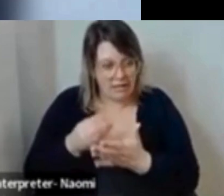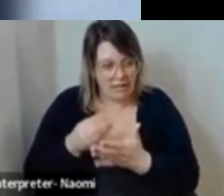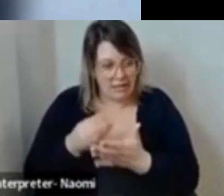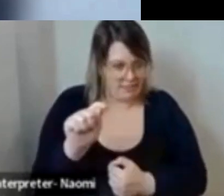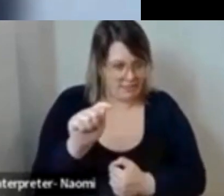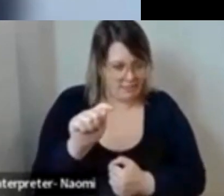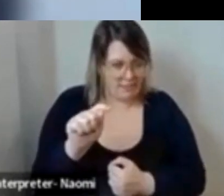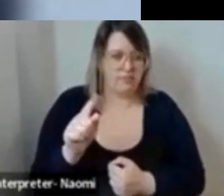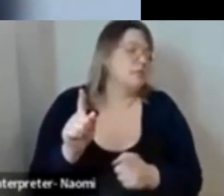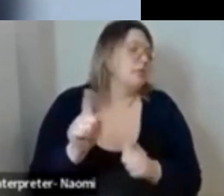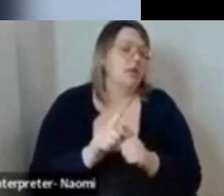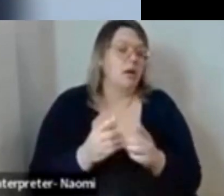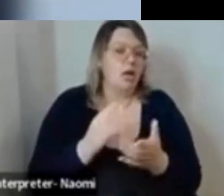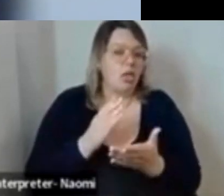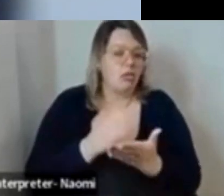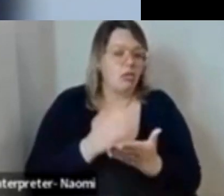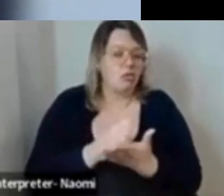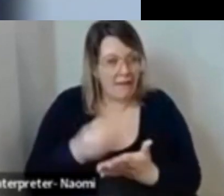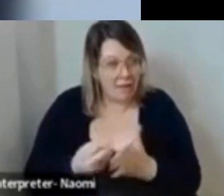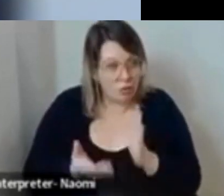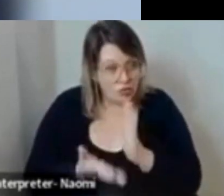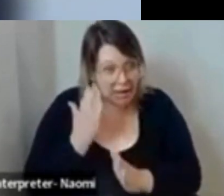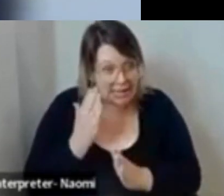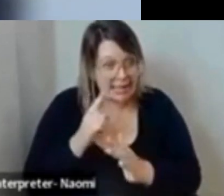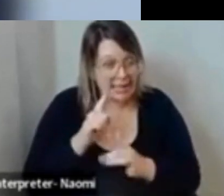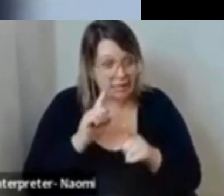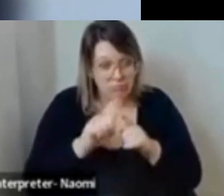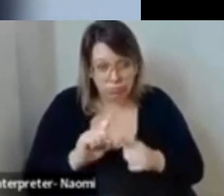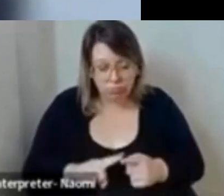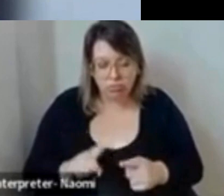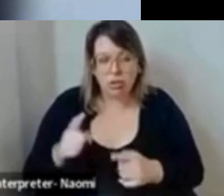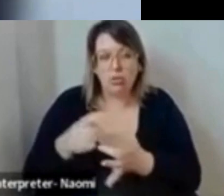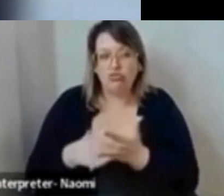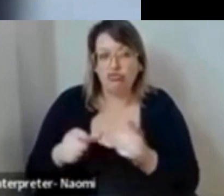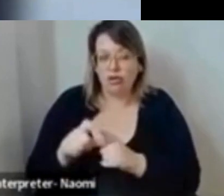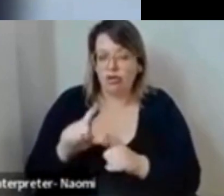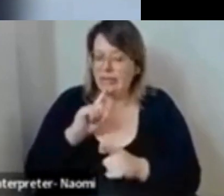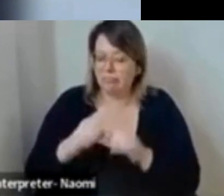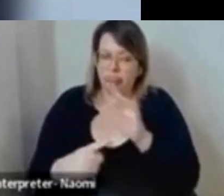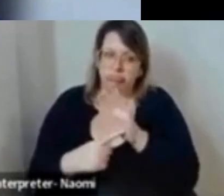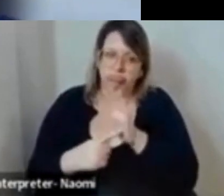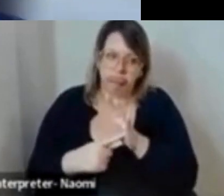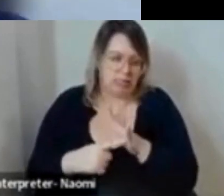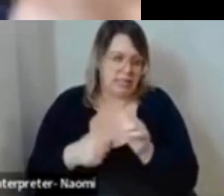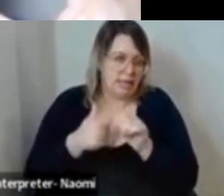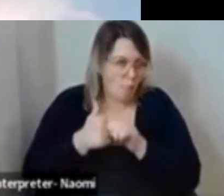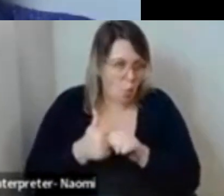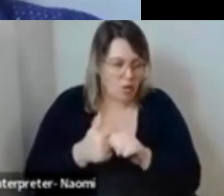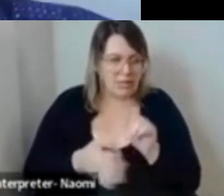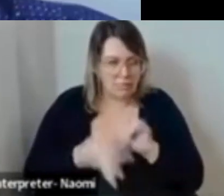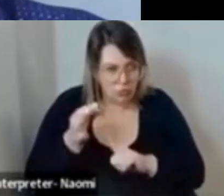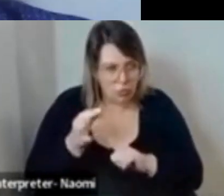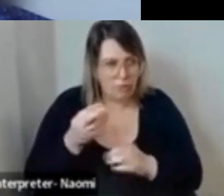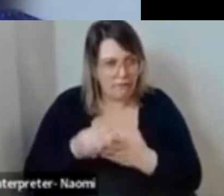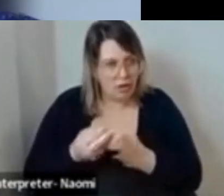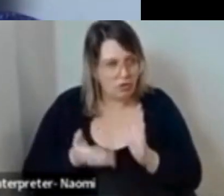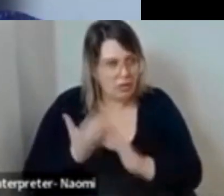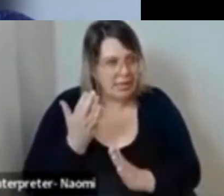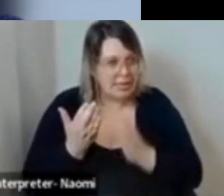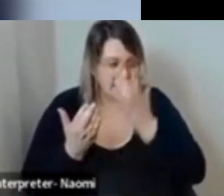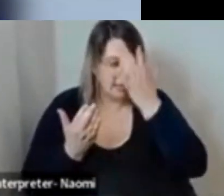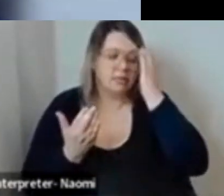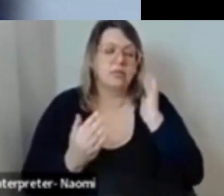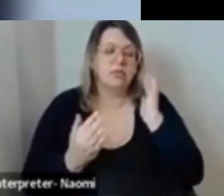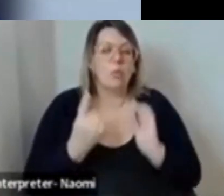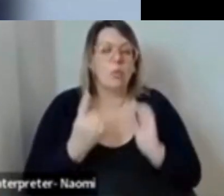through fundraising. And it's great what Richard said about supporting improving fundraising, and one of the key ideas